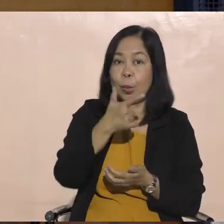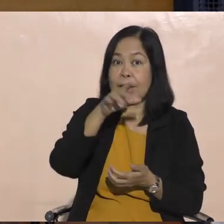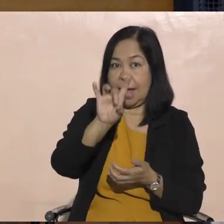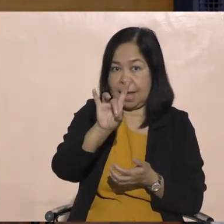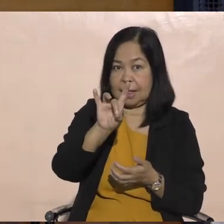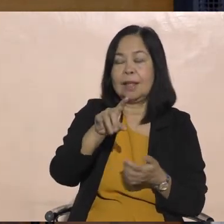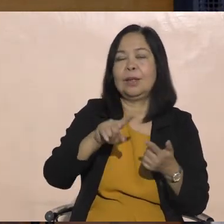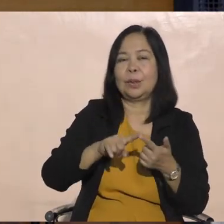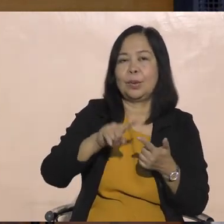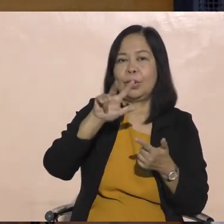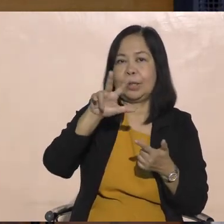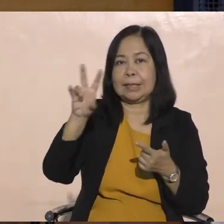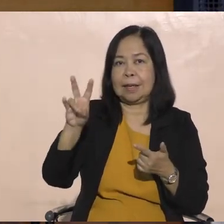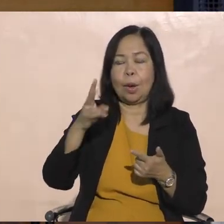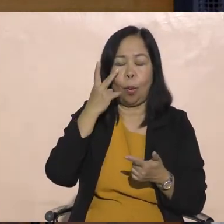in the passage.